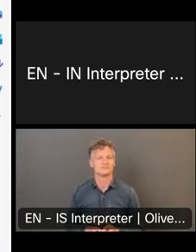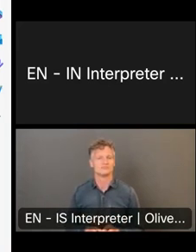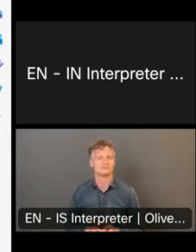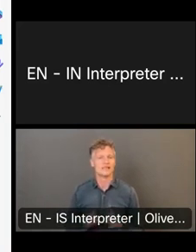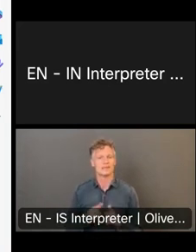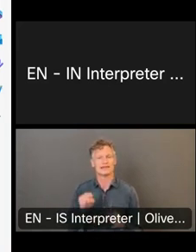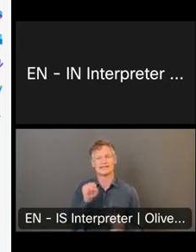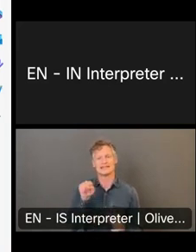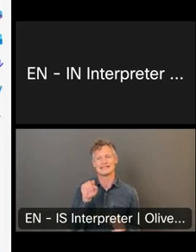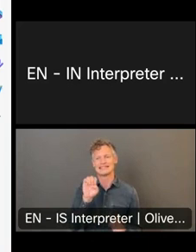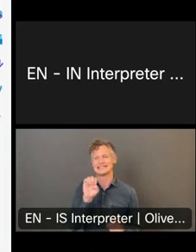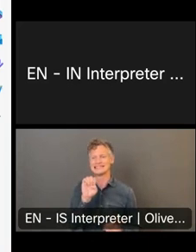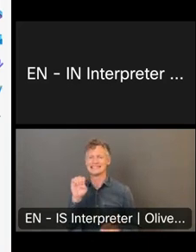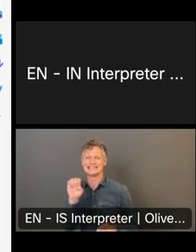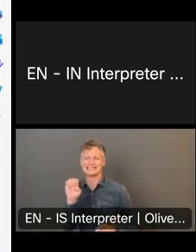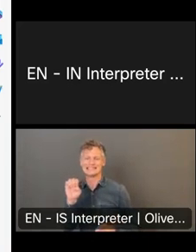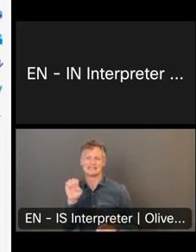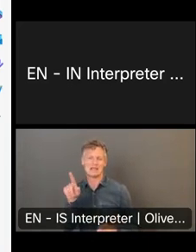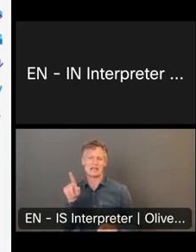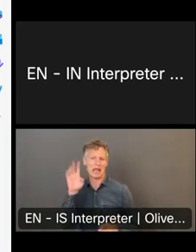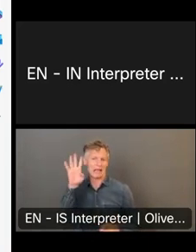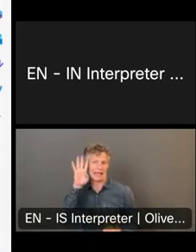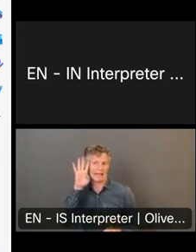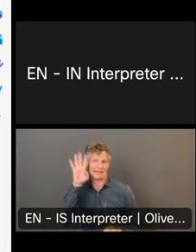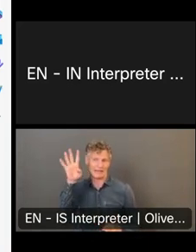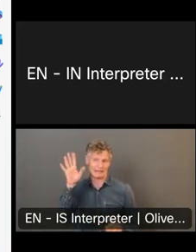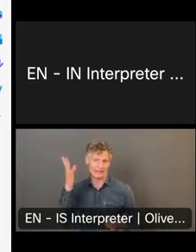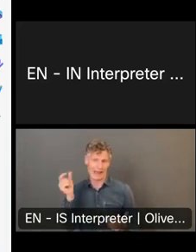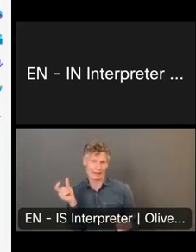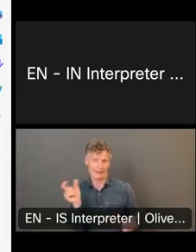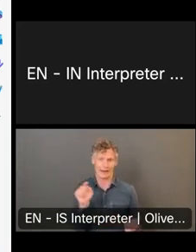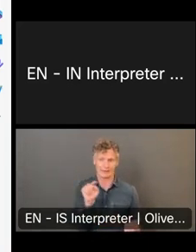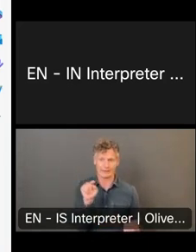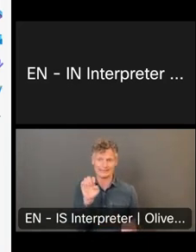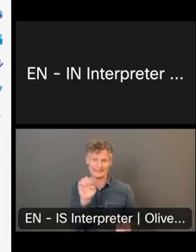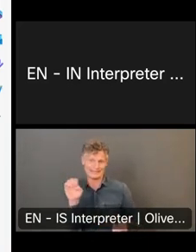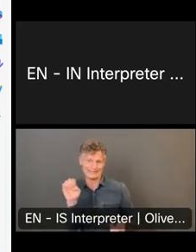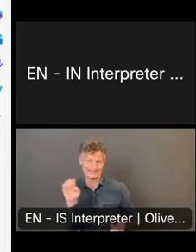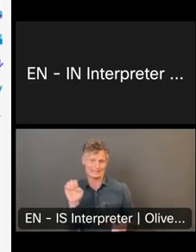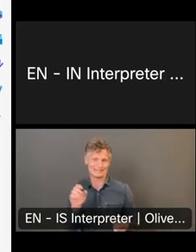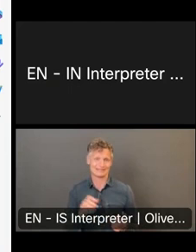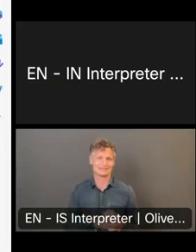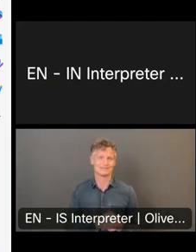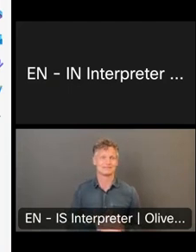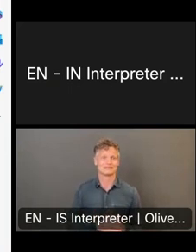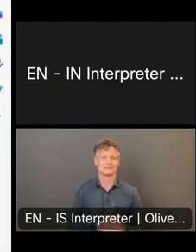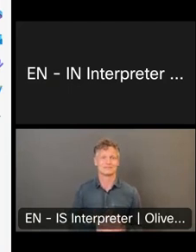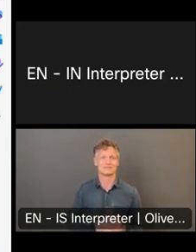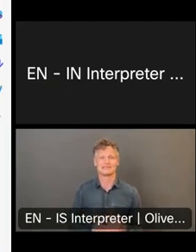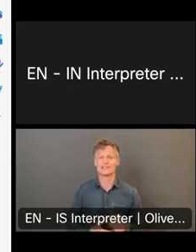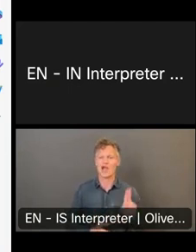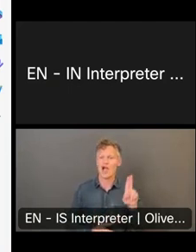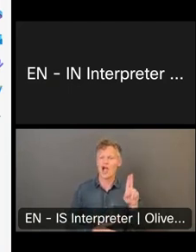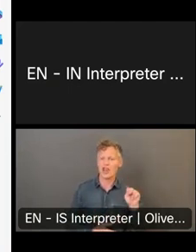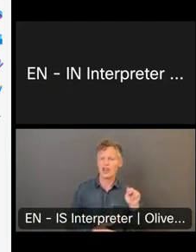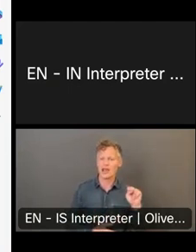be invented on an ad hoc basis when needed. I've talked about English unnouns like an